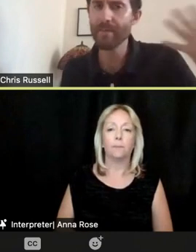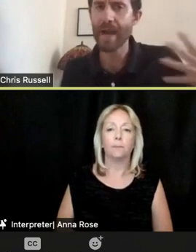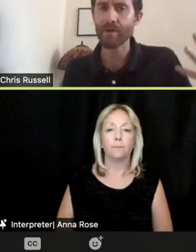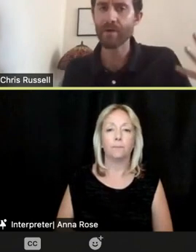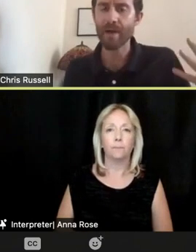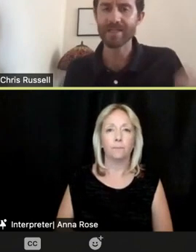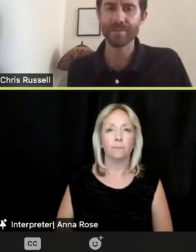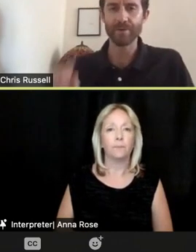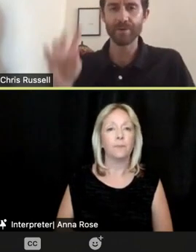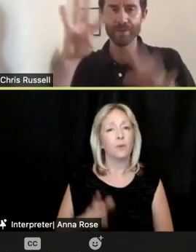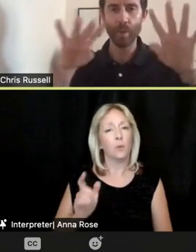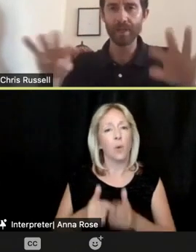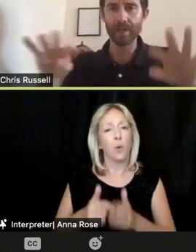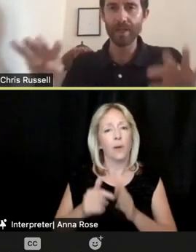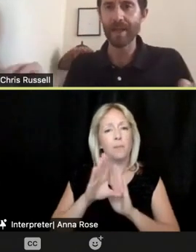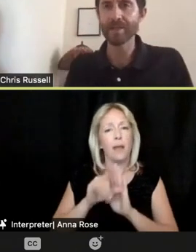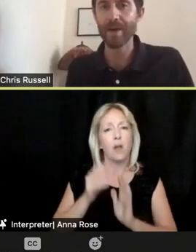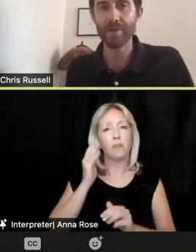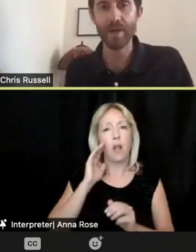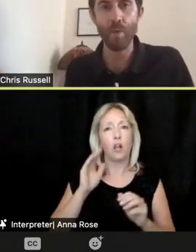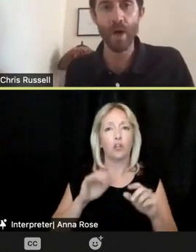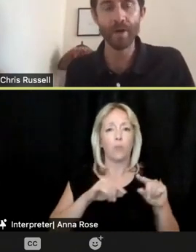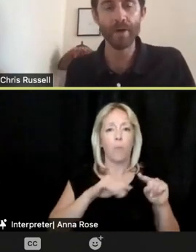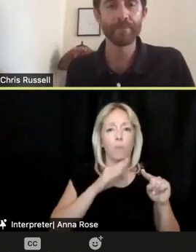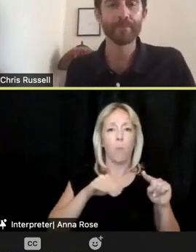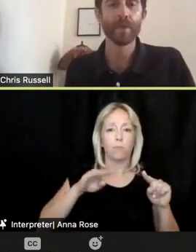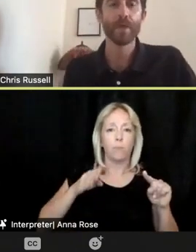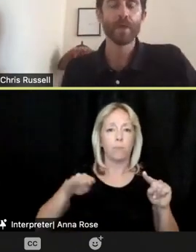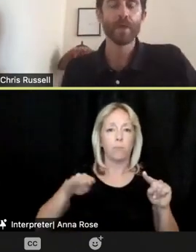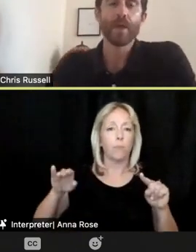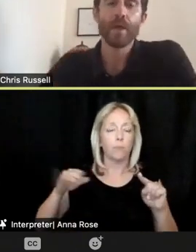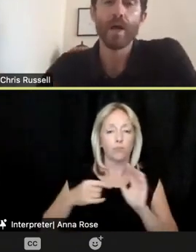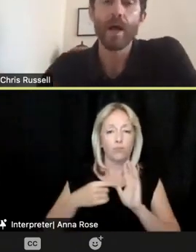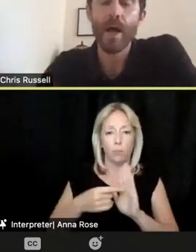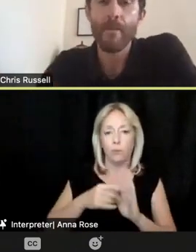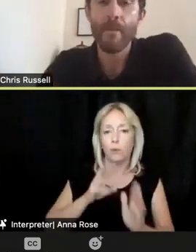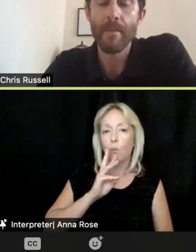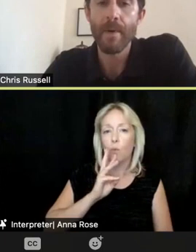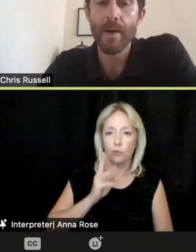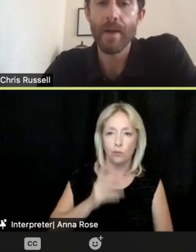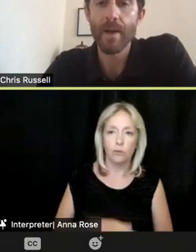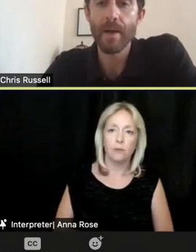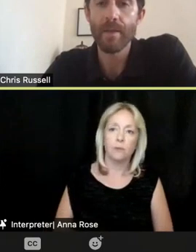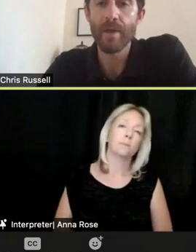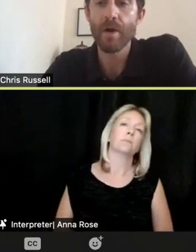there's a lot of background concepts here. Those squiggly lines represent water.